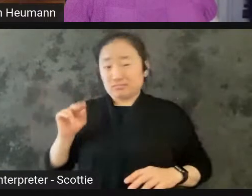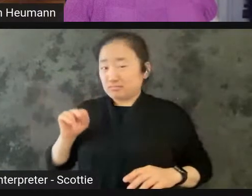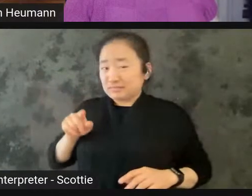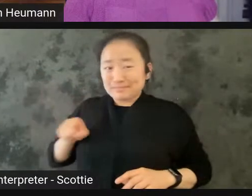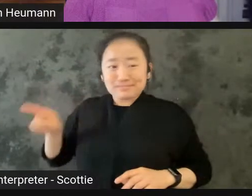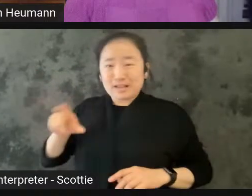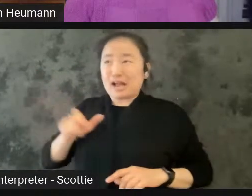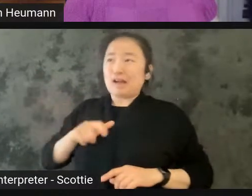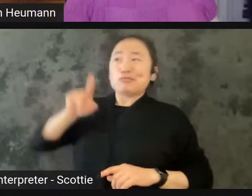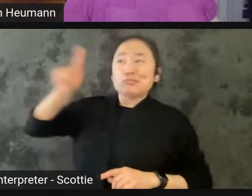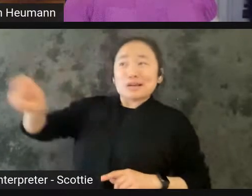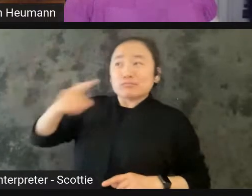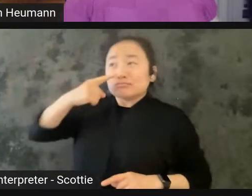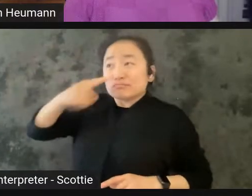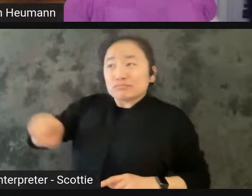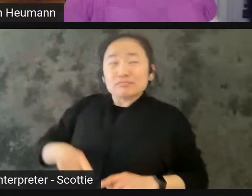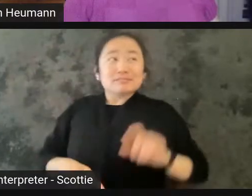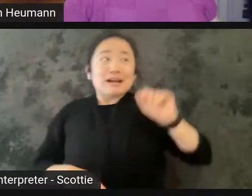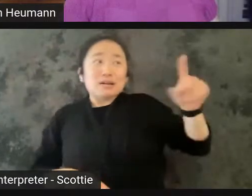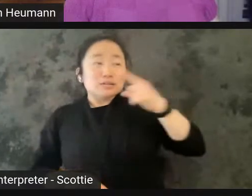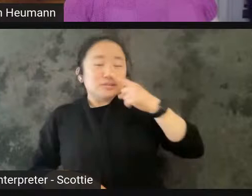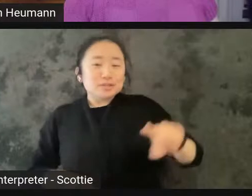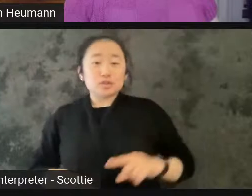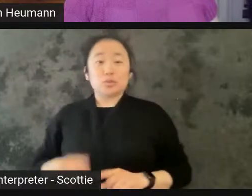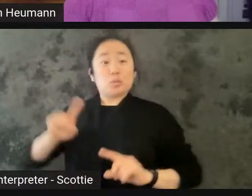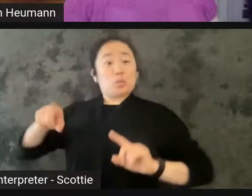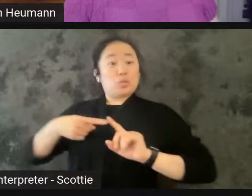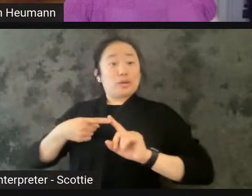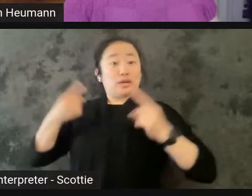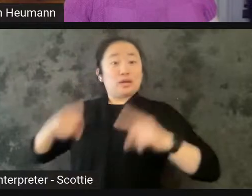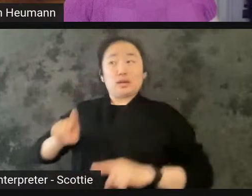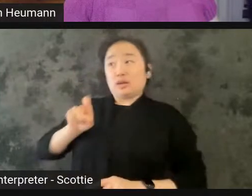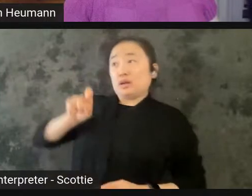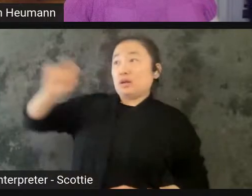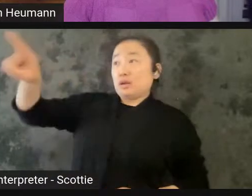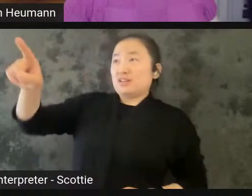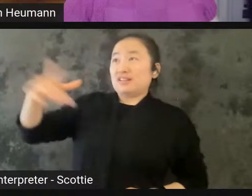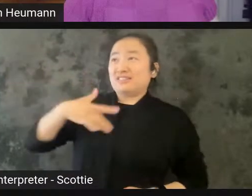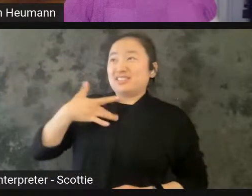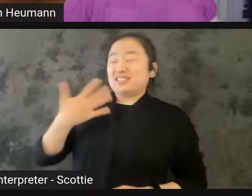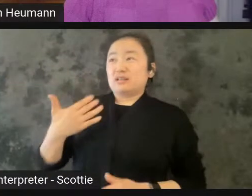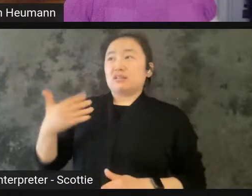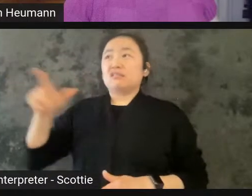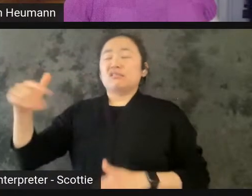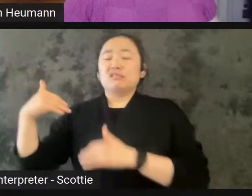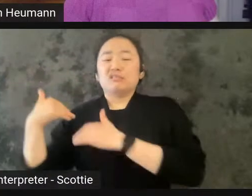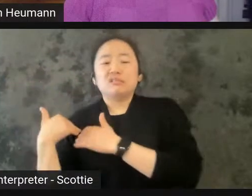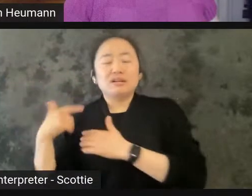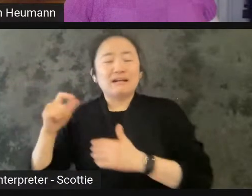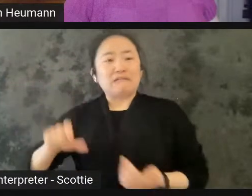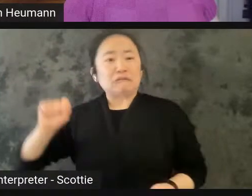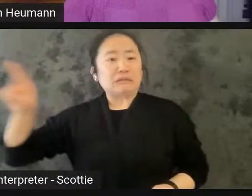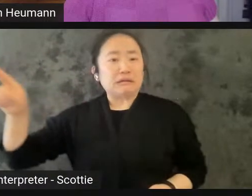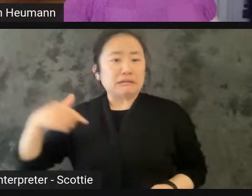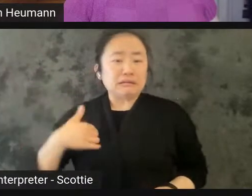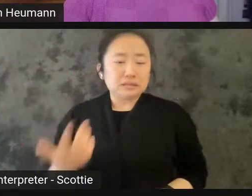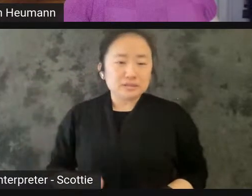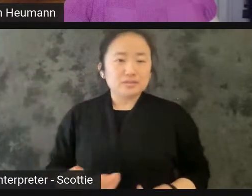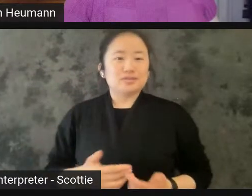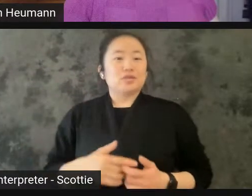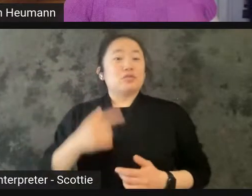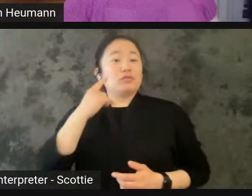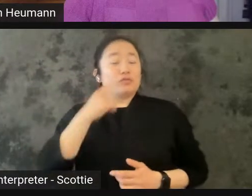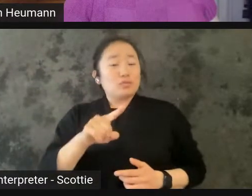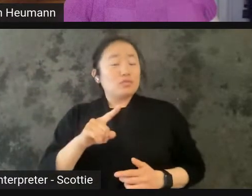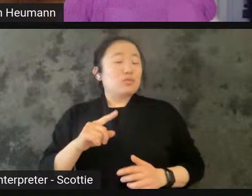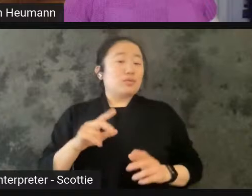they ask for it, it seems like a burden, and that becomes internalized in both the minds of the families and of